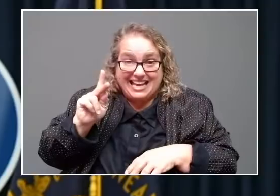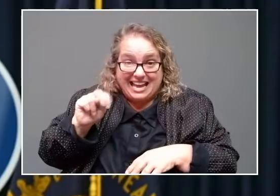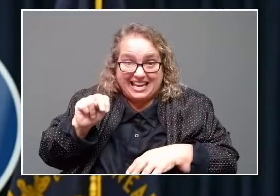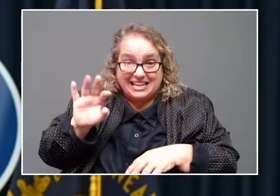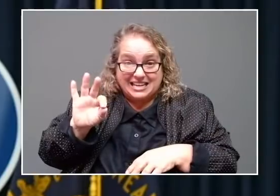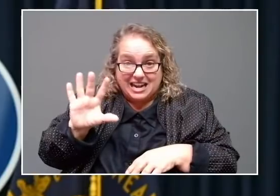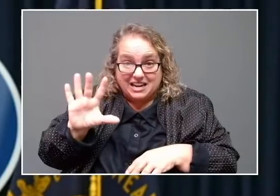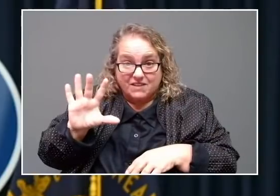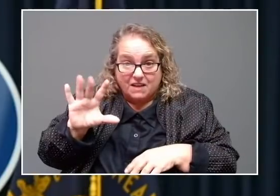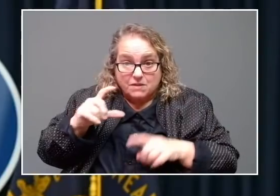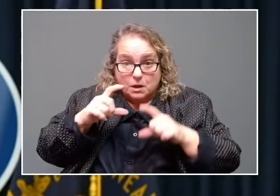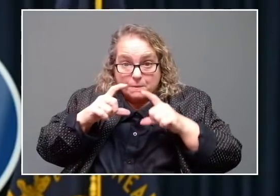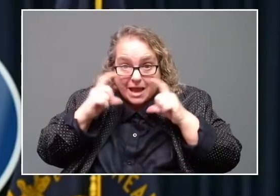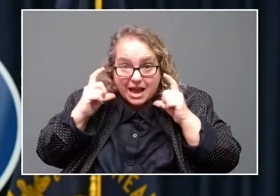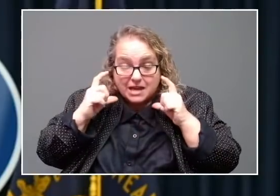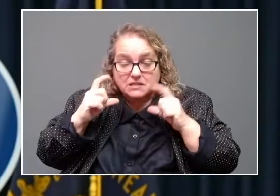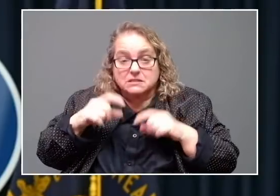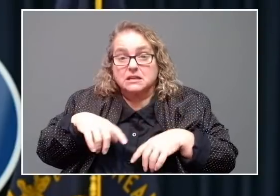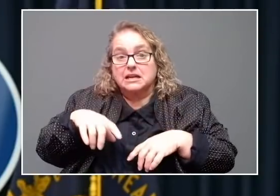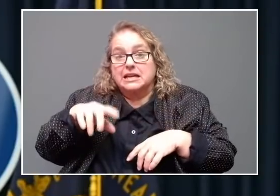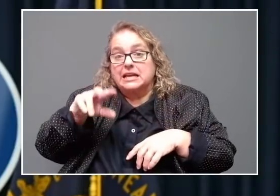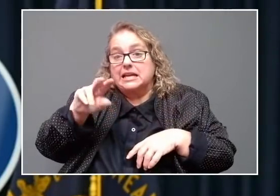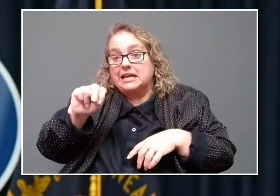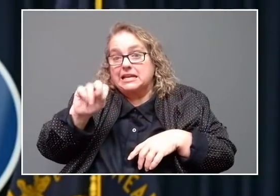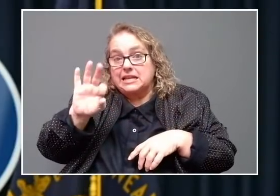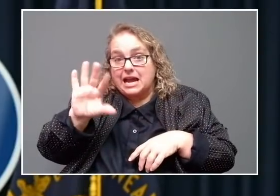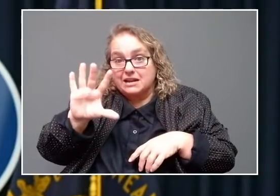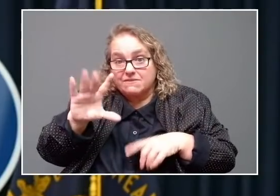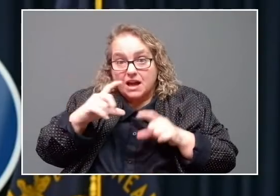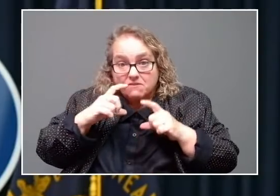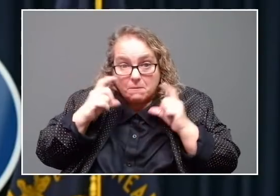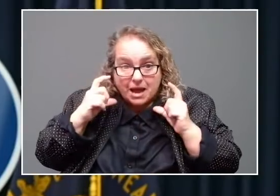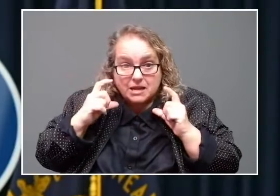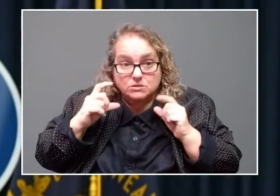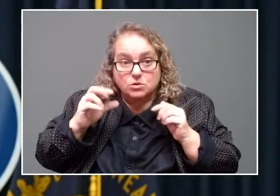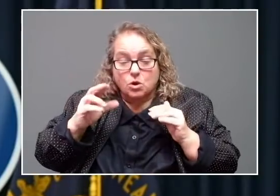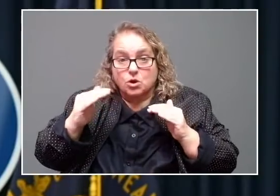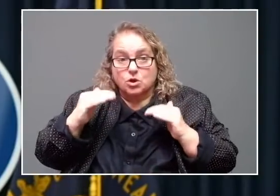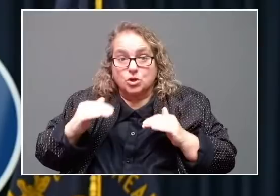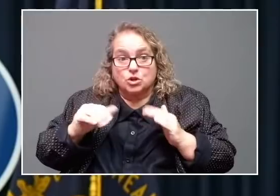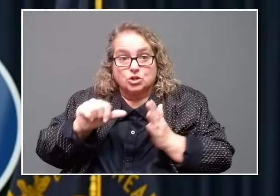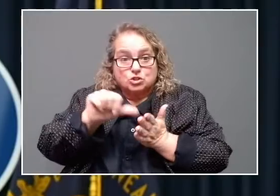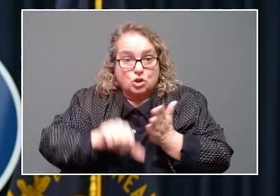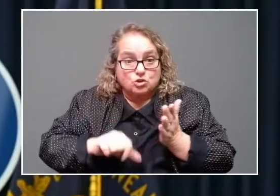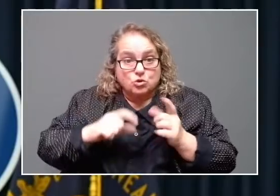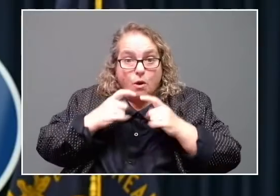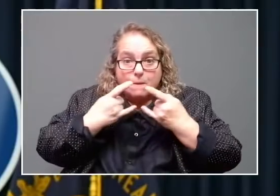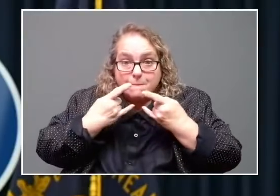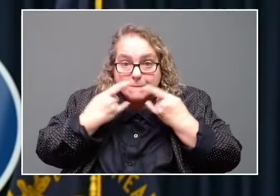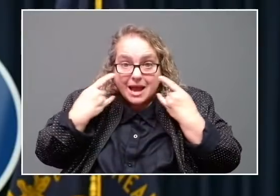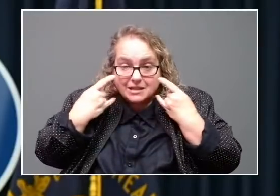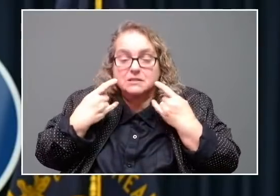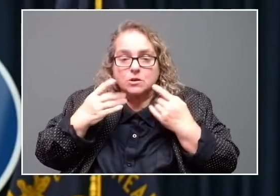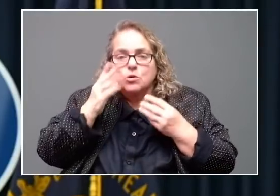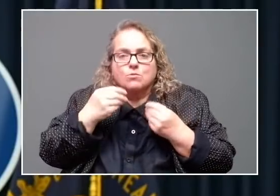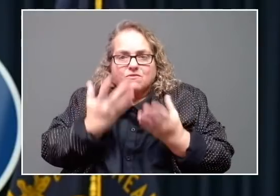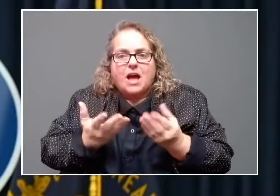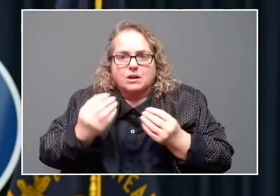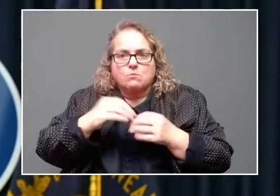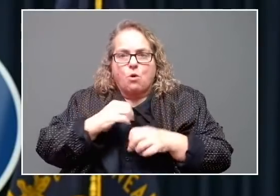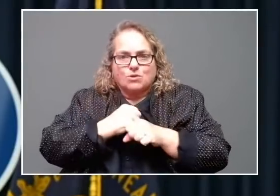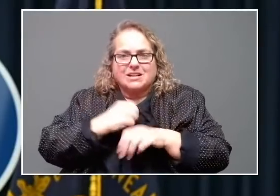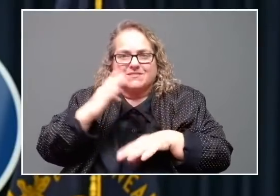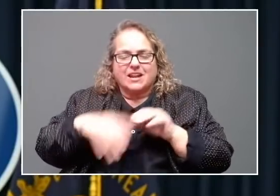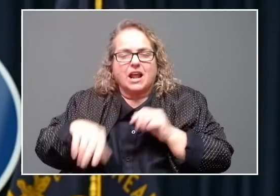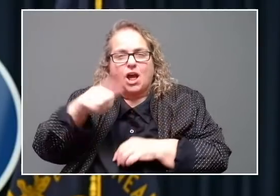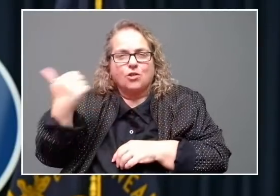an N95 mask, or one step below, a surgical mask, provide more protection than others.